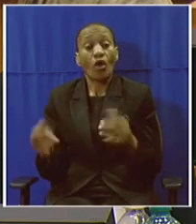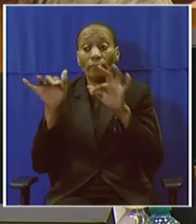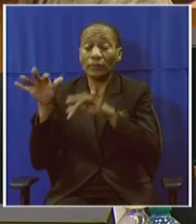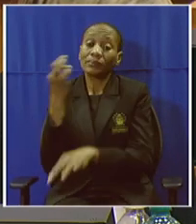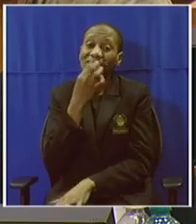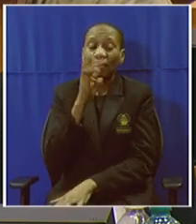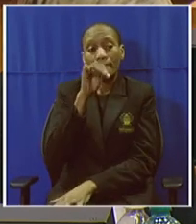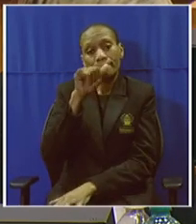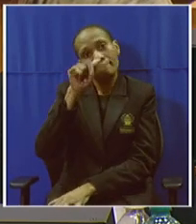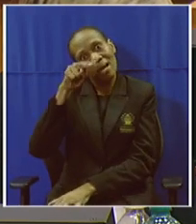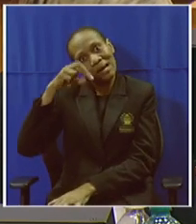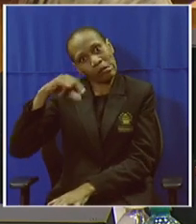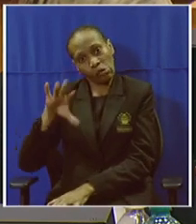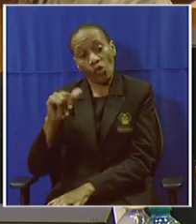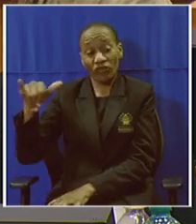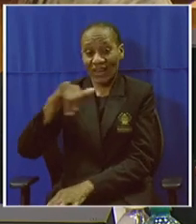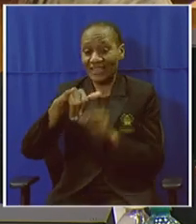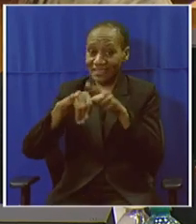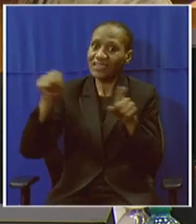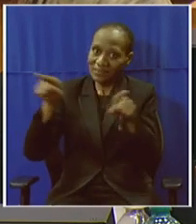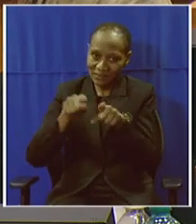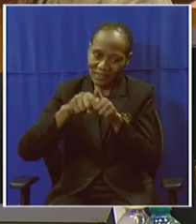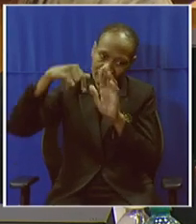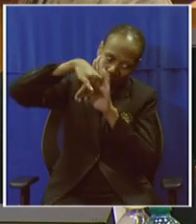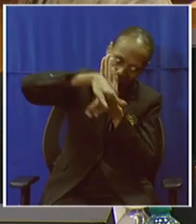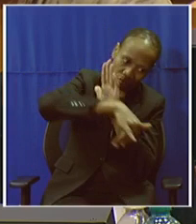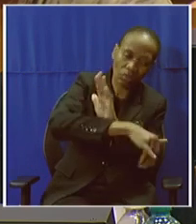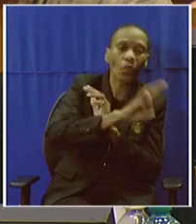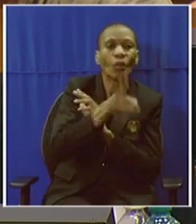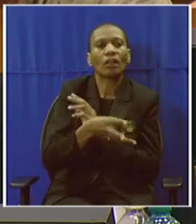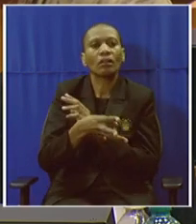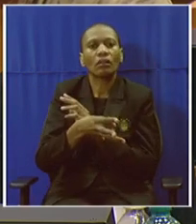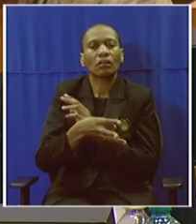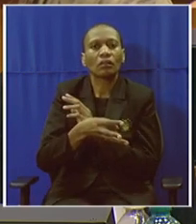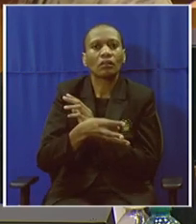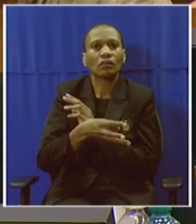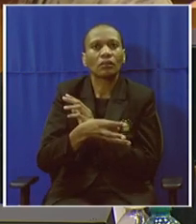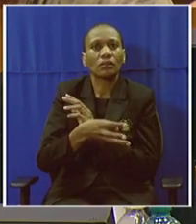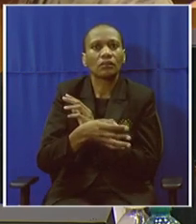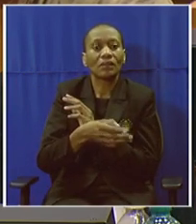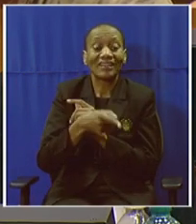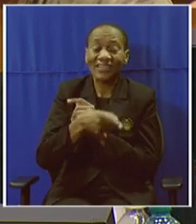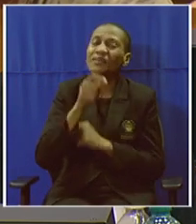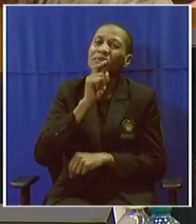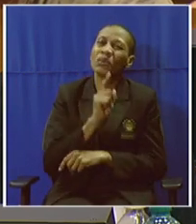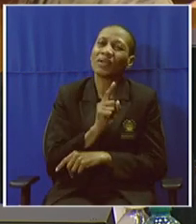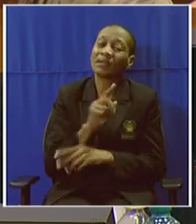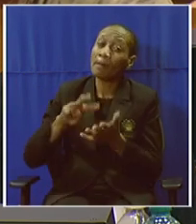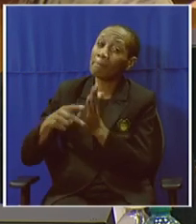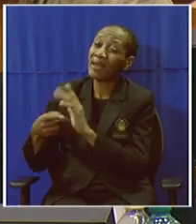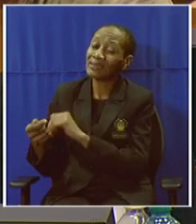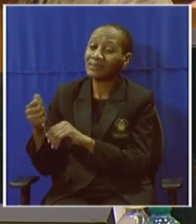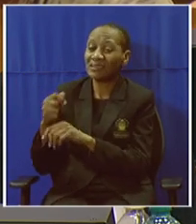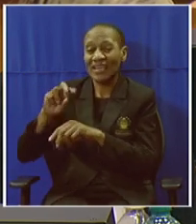a Mango Boeing going into a dive whilst carrying passengers should be enough to scare the pants off